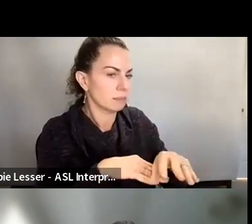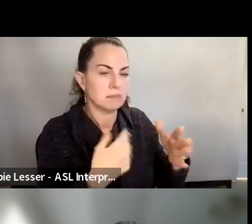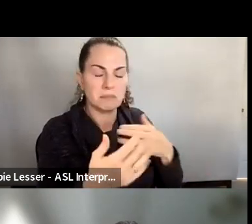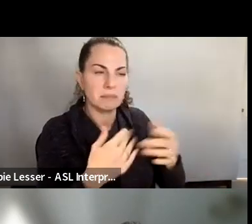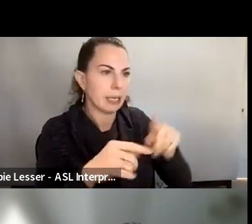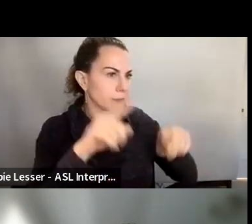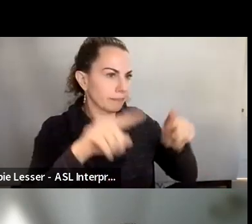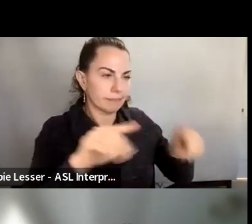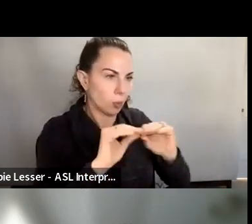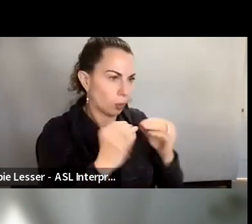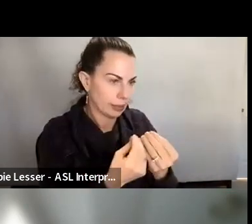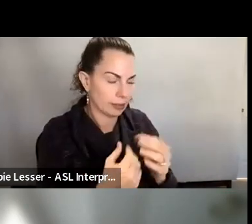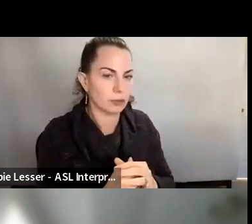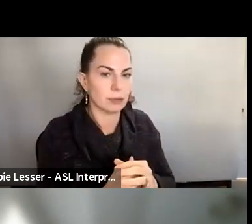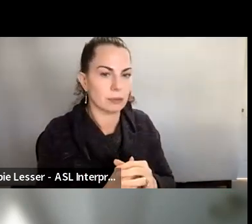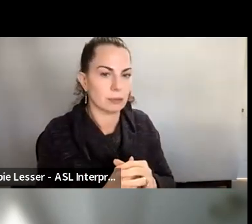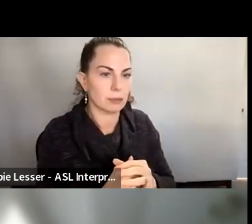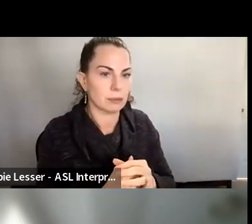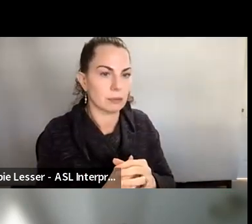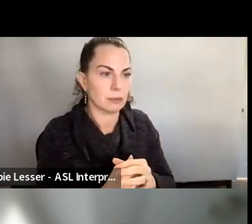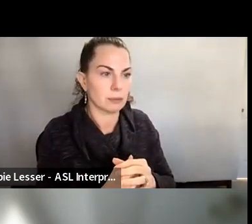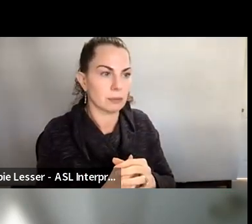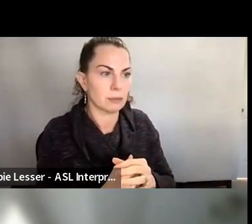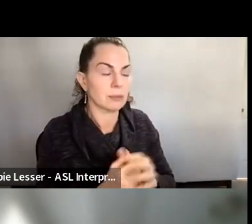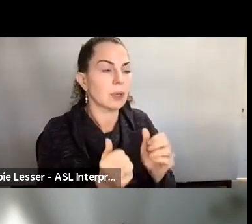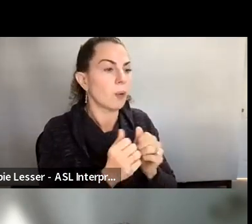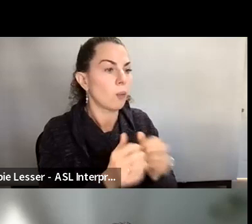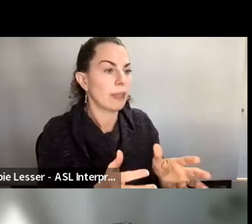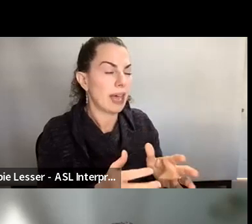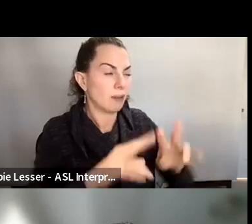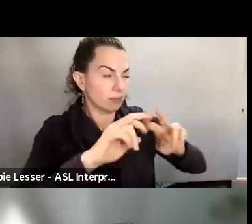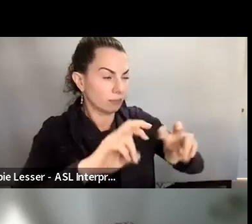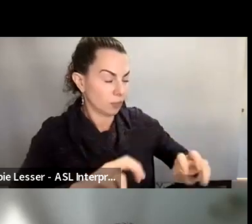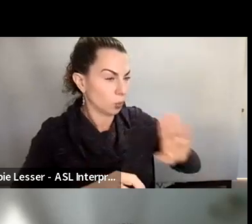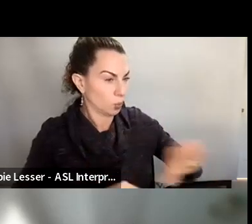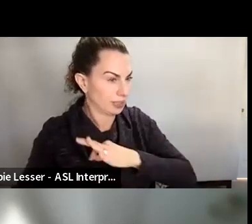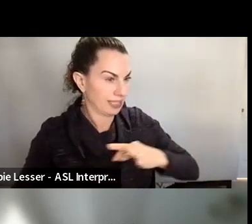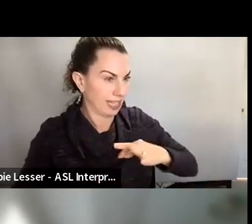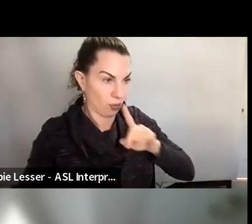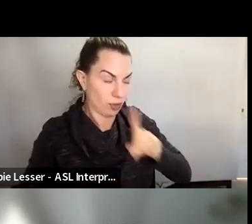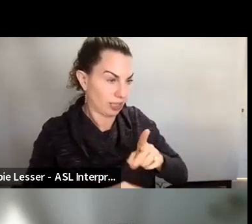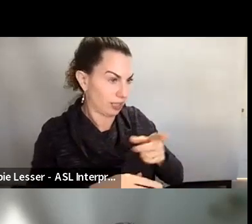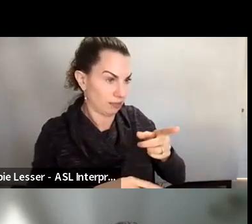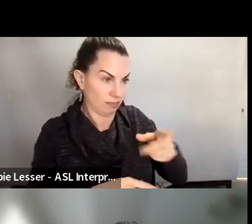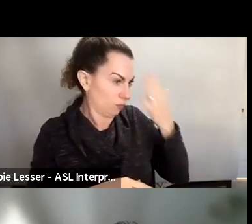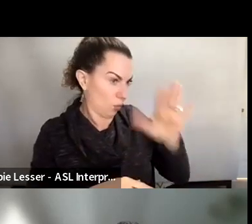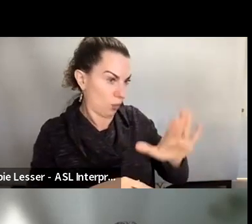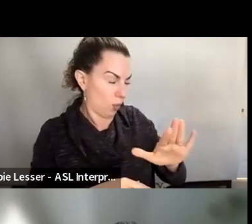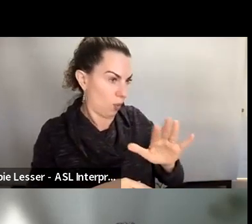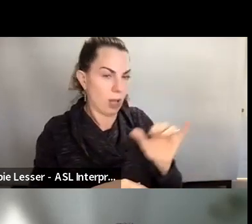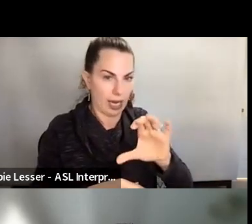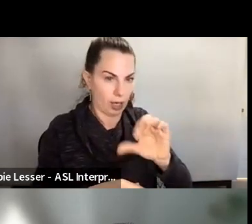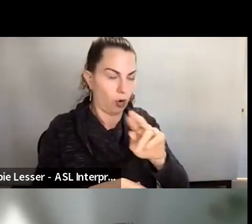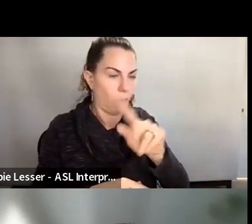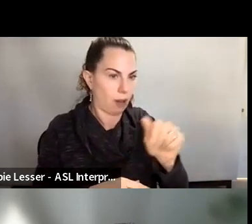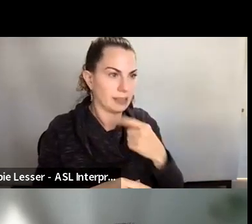we've said consistently that without an assessment of your staff, you really don't know, like Carla says, if that person is competent